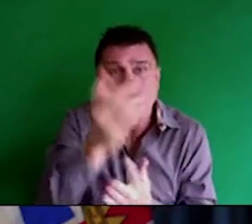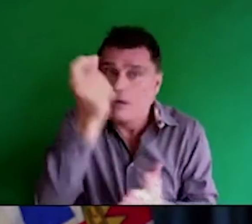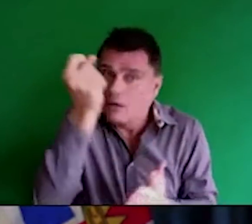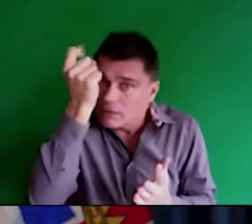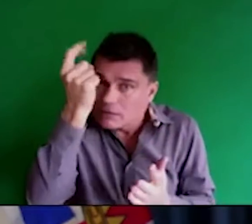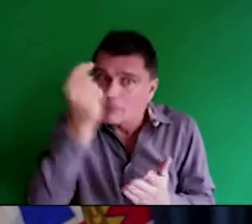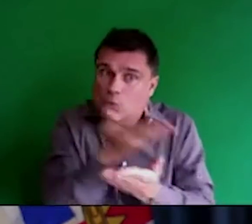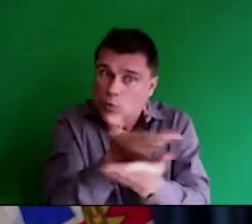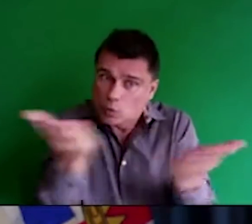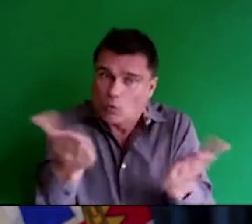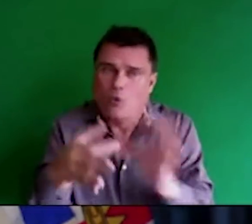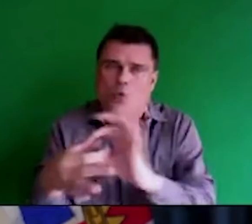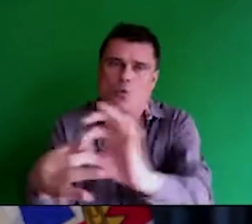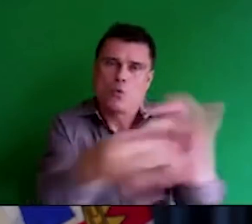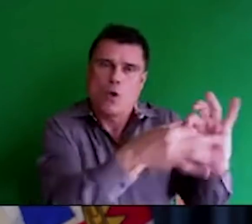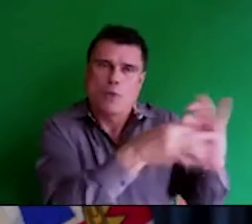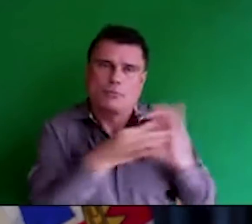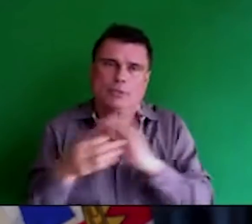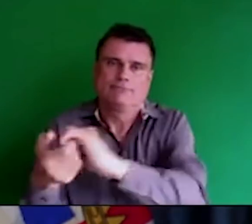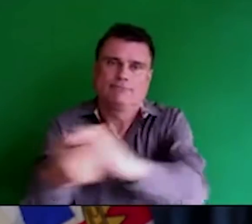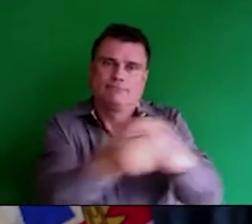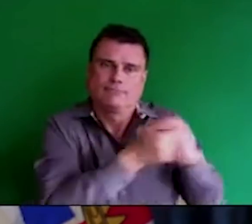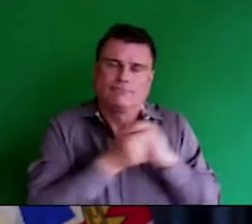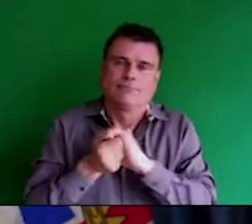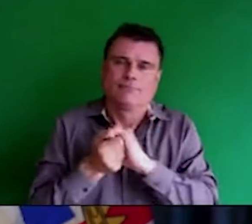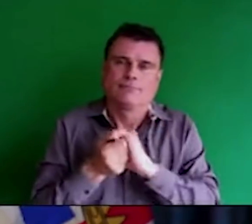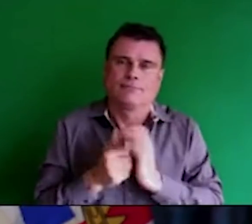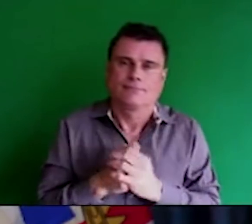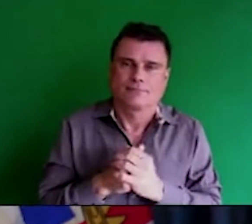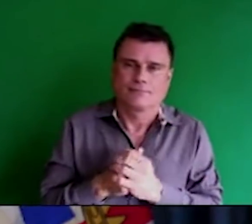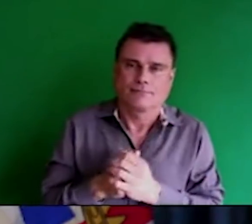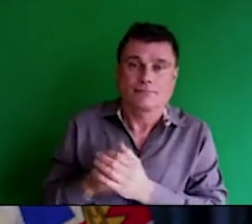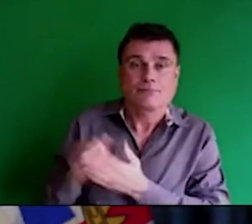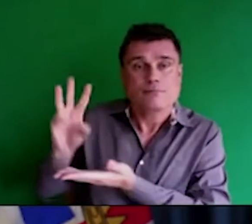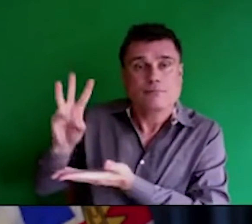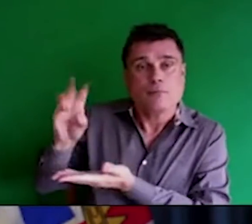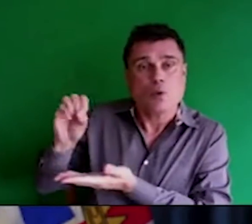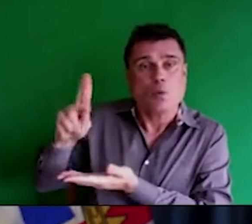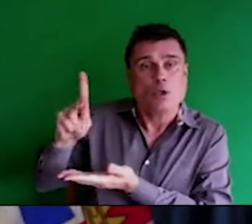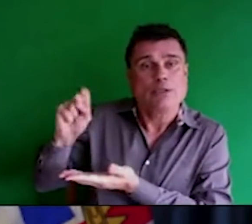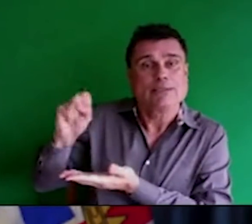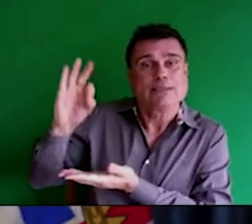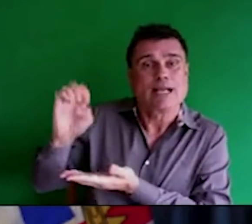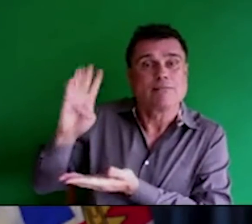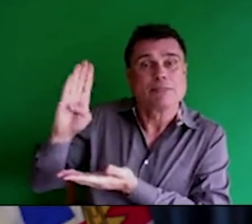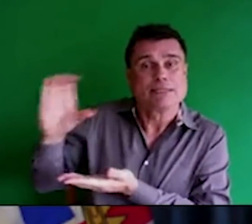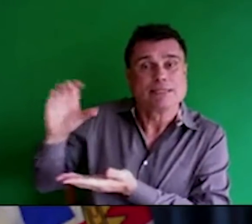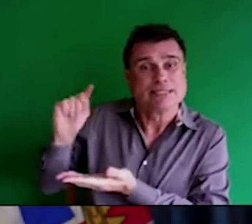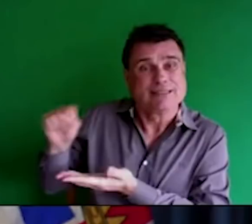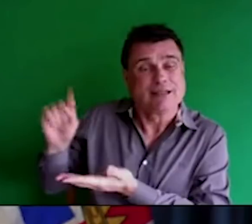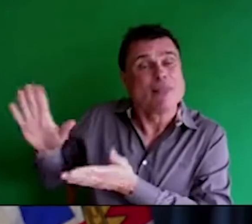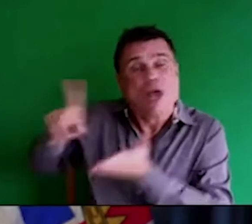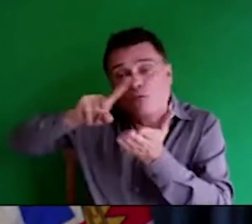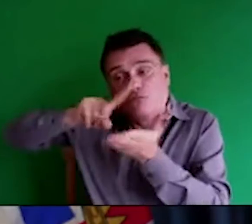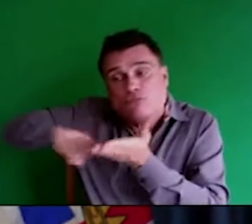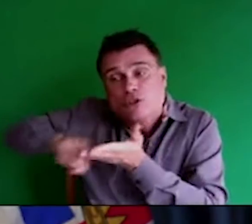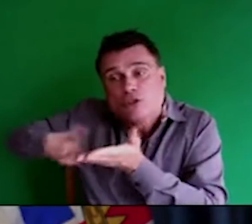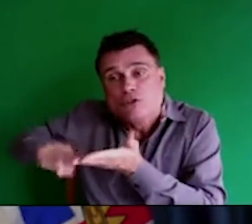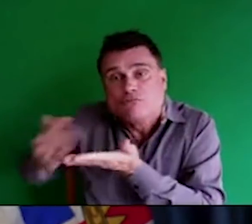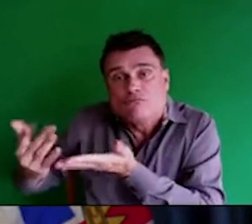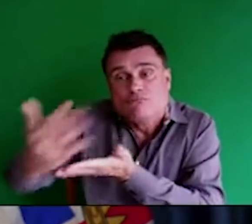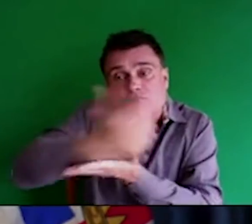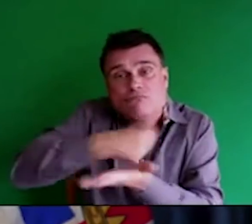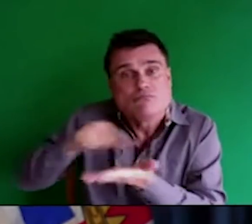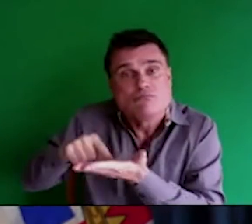not just about I'll use restaurants as an example, not just about the restaurant and the staff within the restaurant, it's also